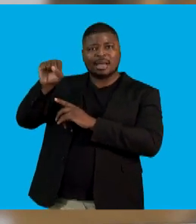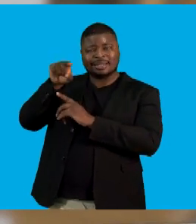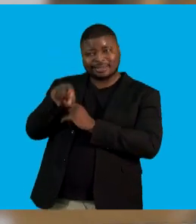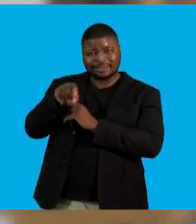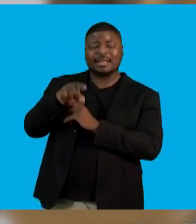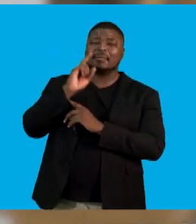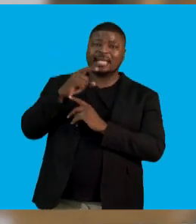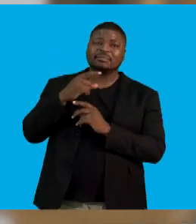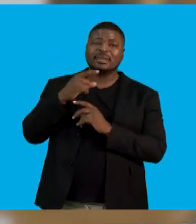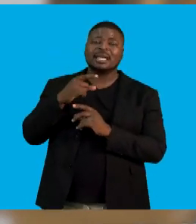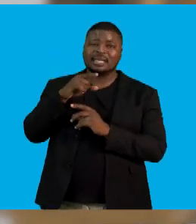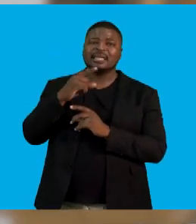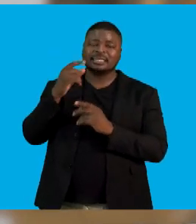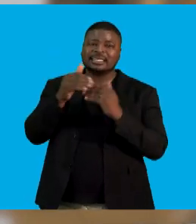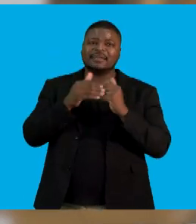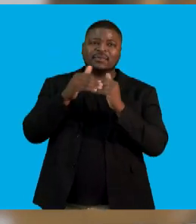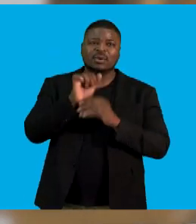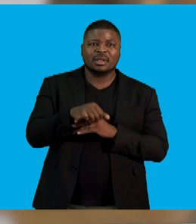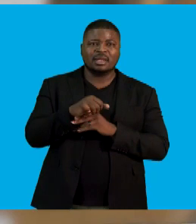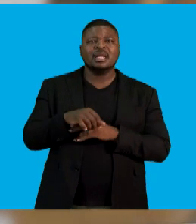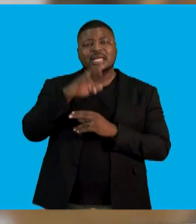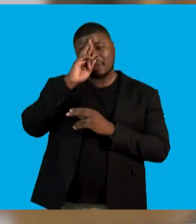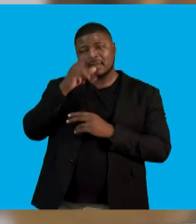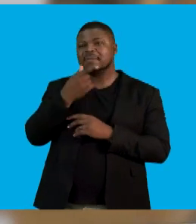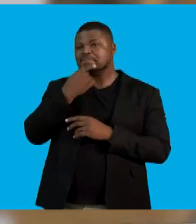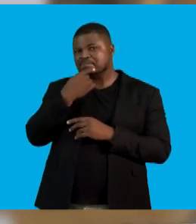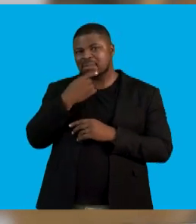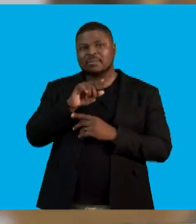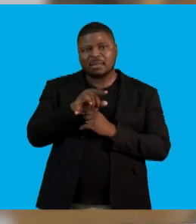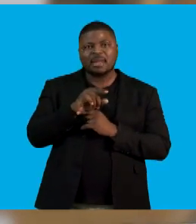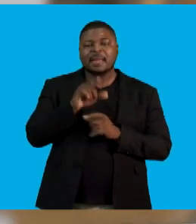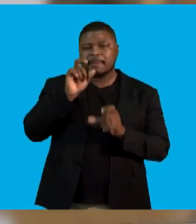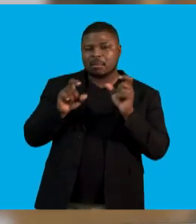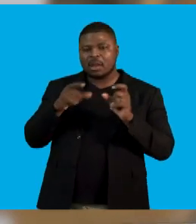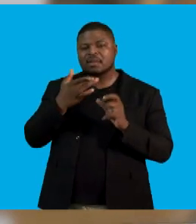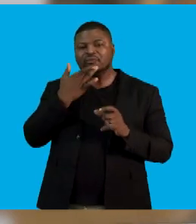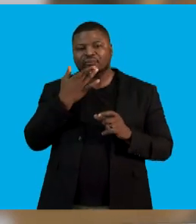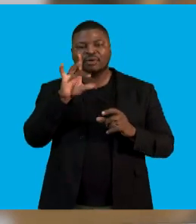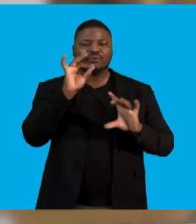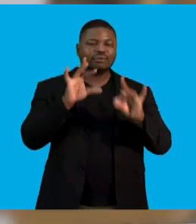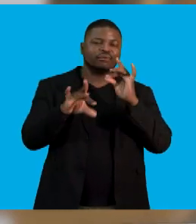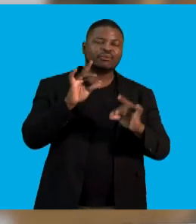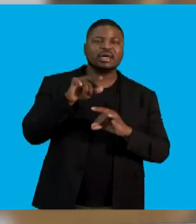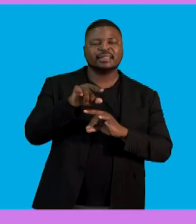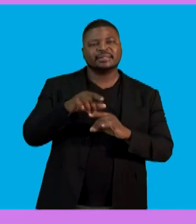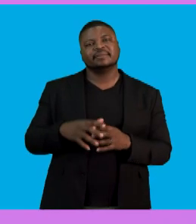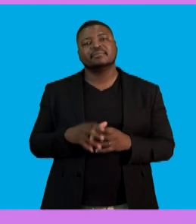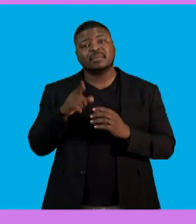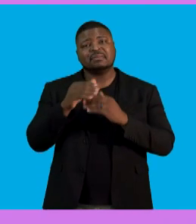bias. Like I said, bias could be intentional or unintentional. You've just got to be very careful there.